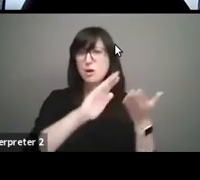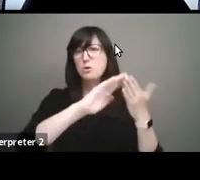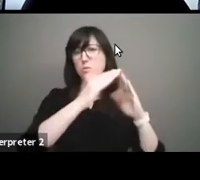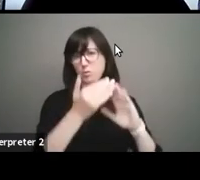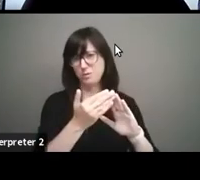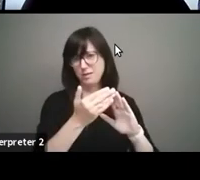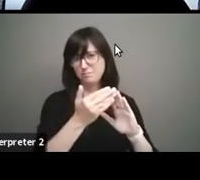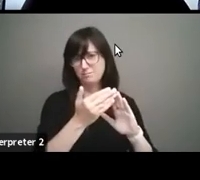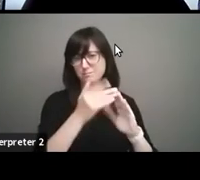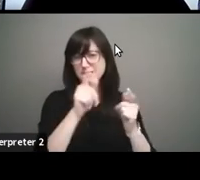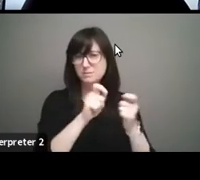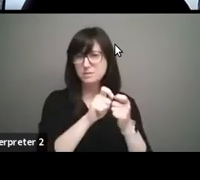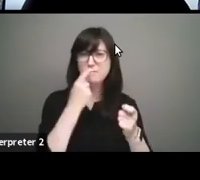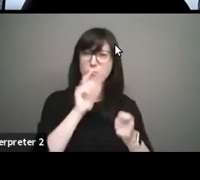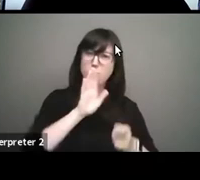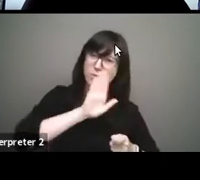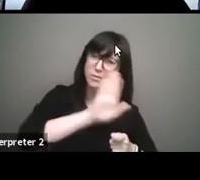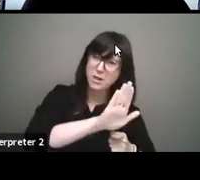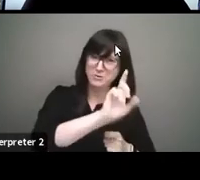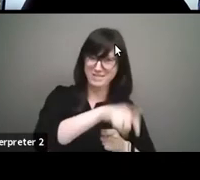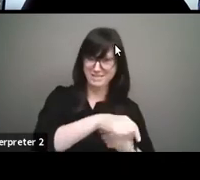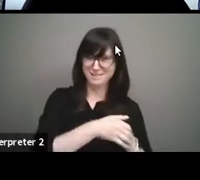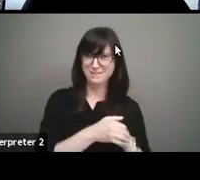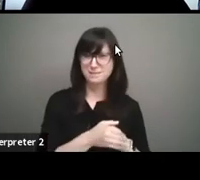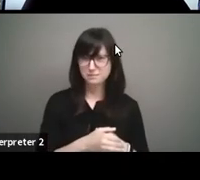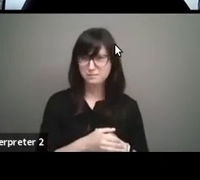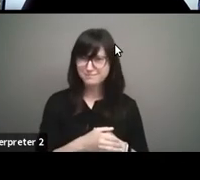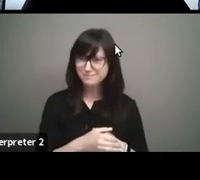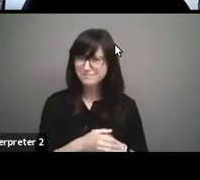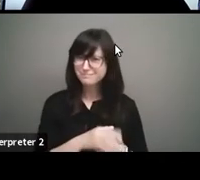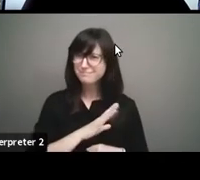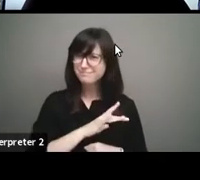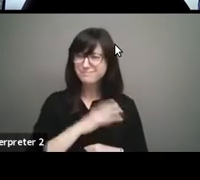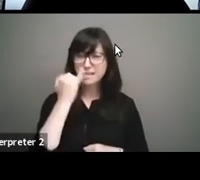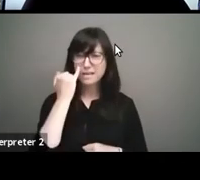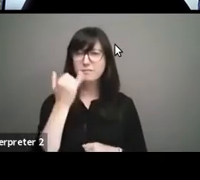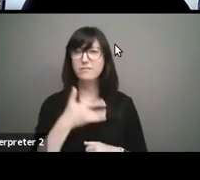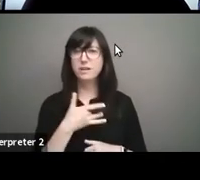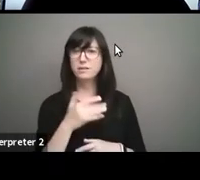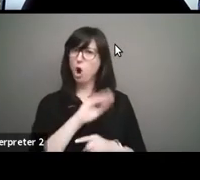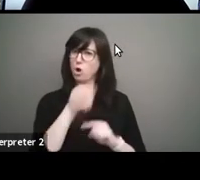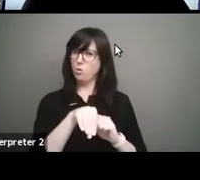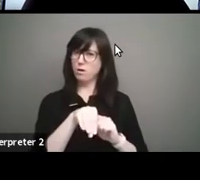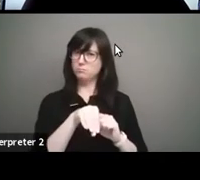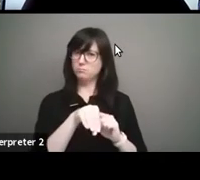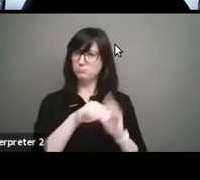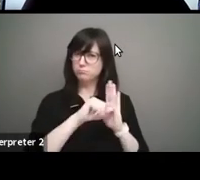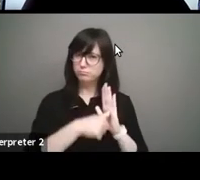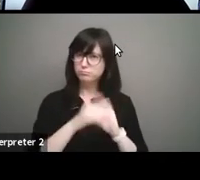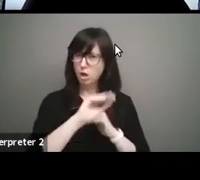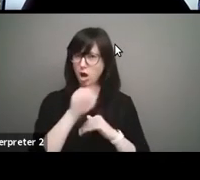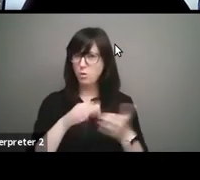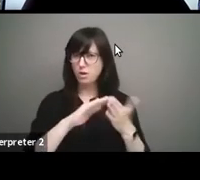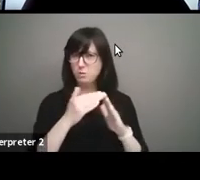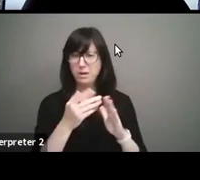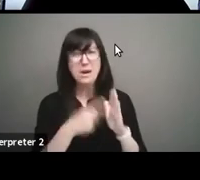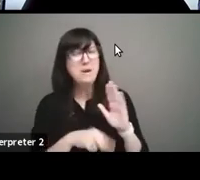what community means, right? Like people want to say the Ottawa community. I don't know what that means.